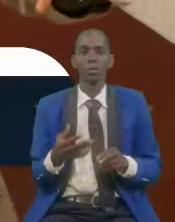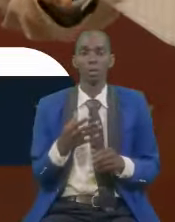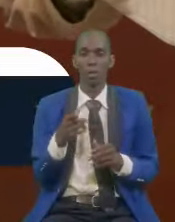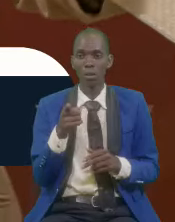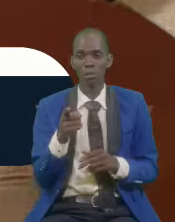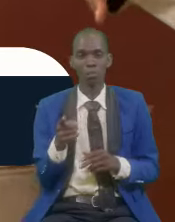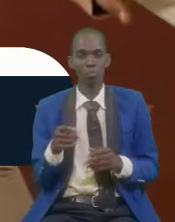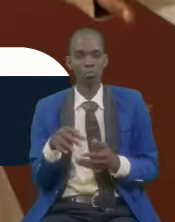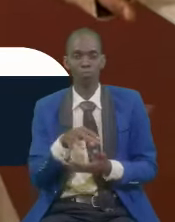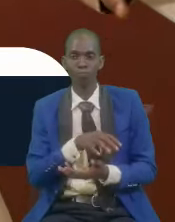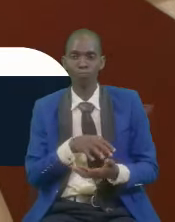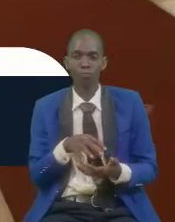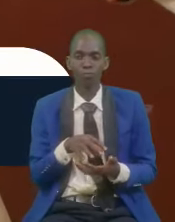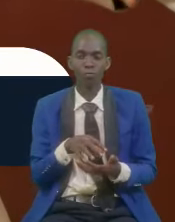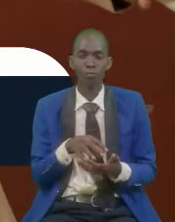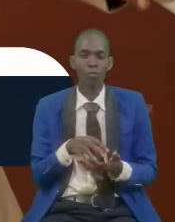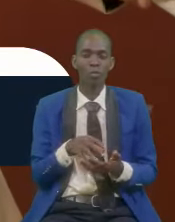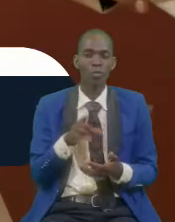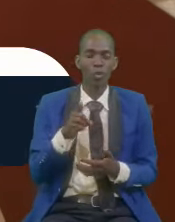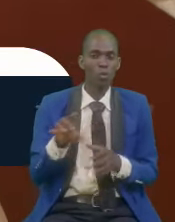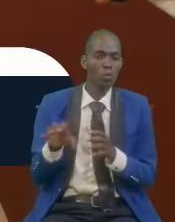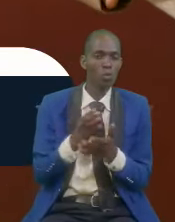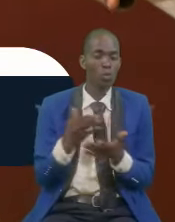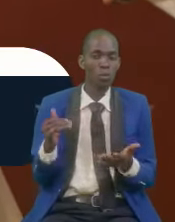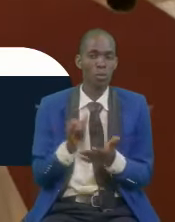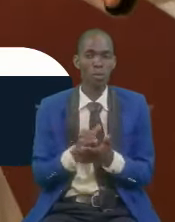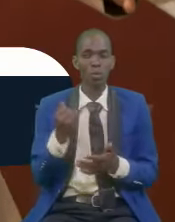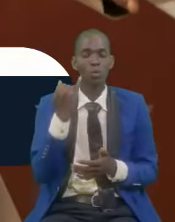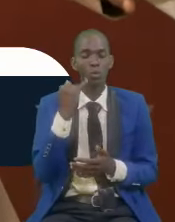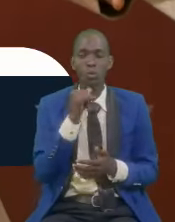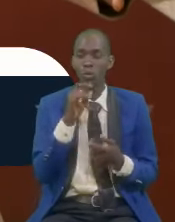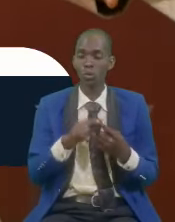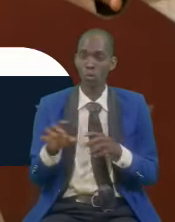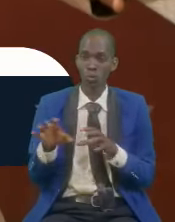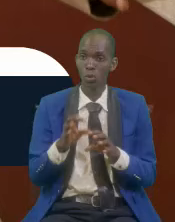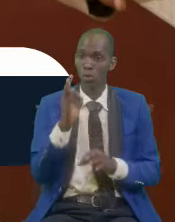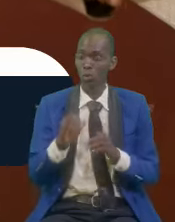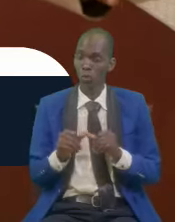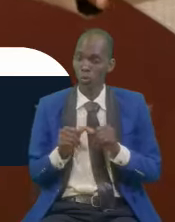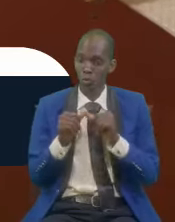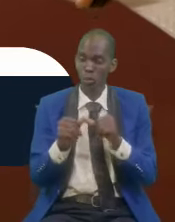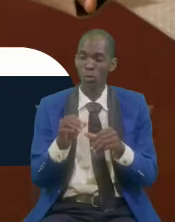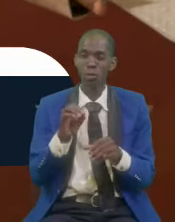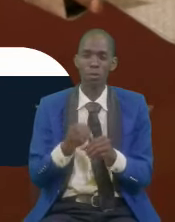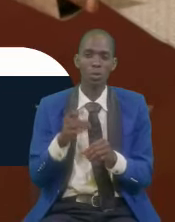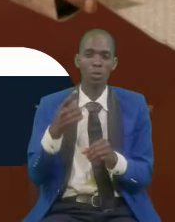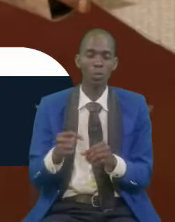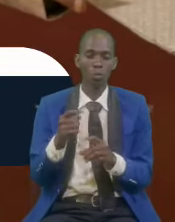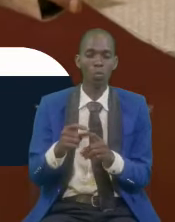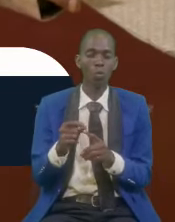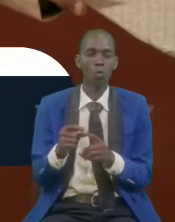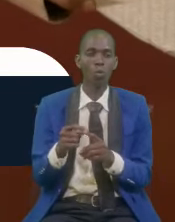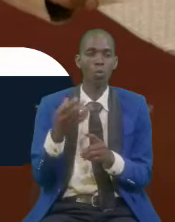your step, you've done something you realize you shouldn't have done. If you continue in the word of